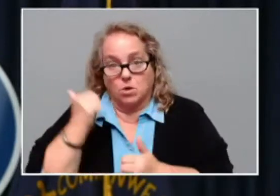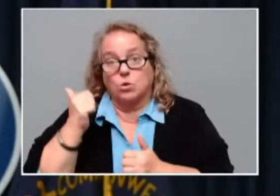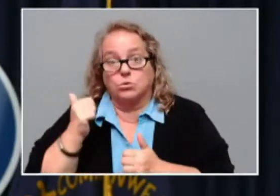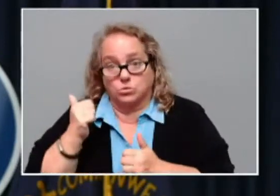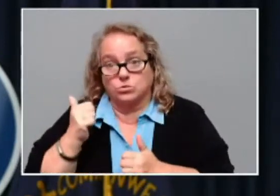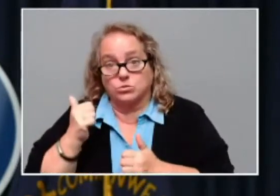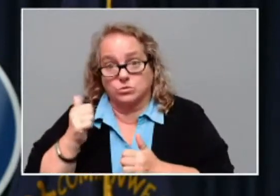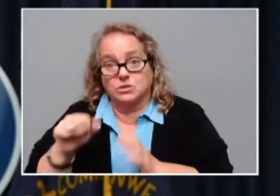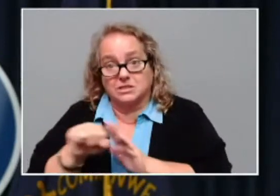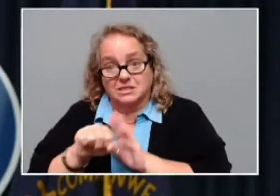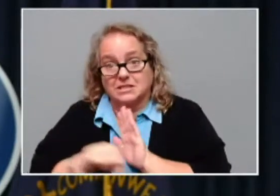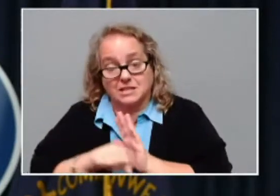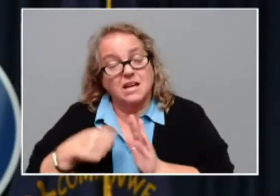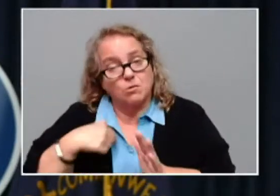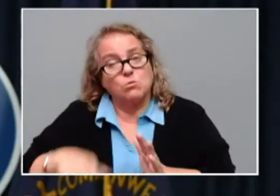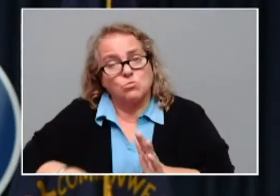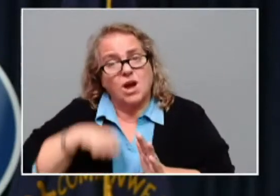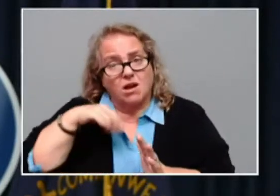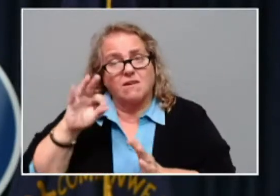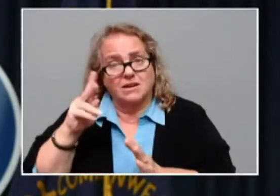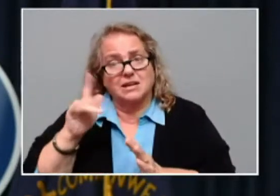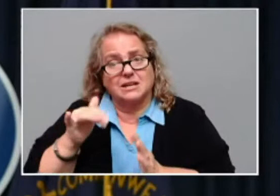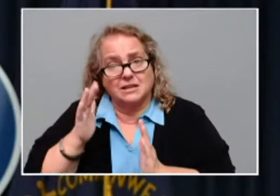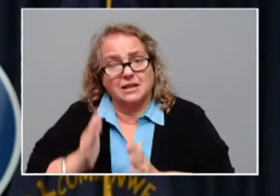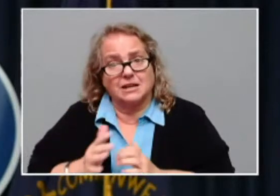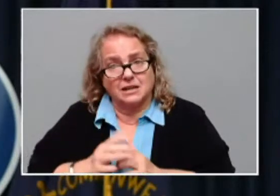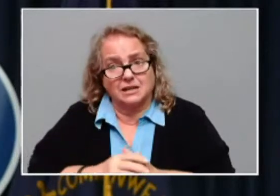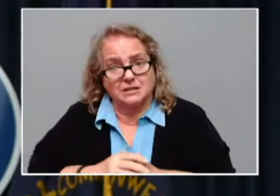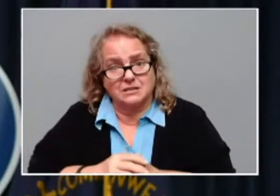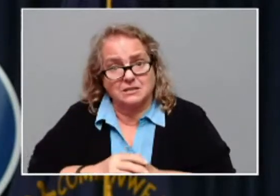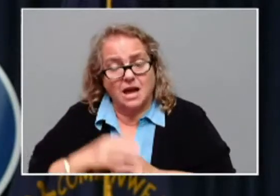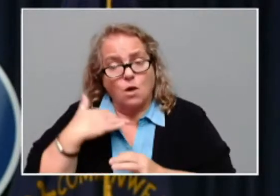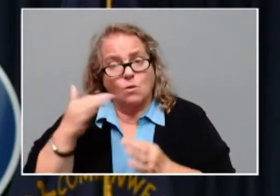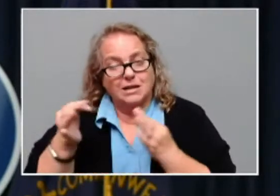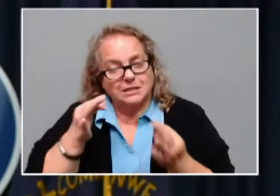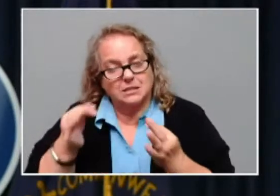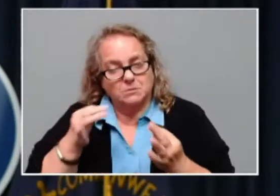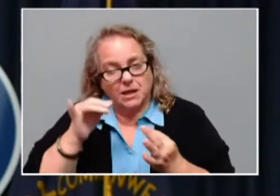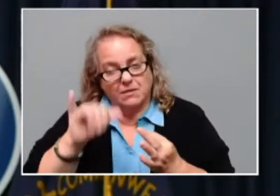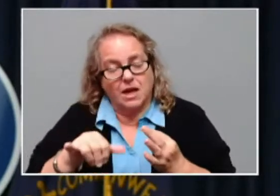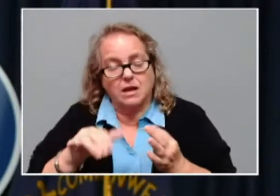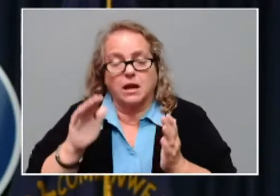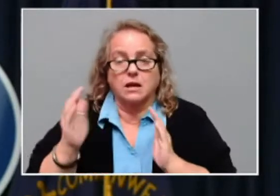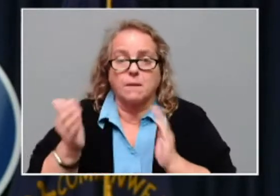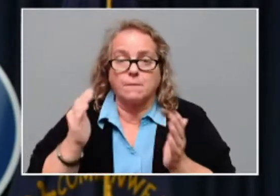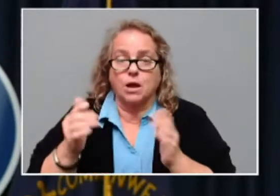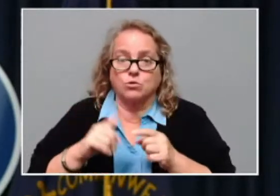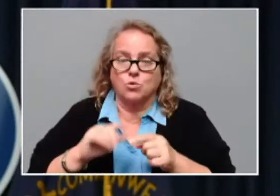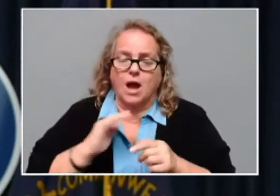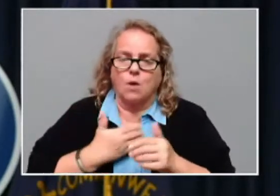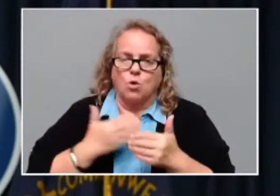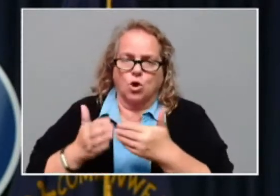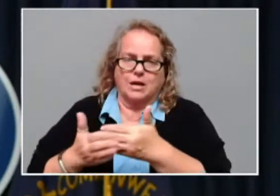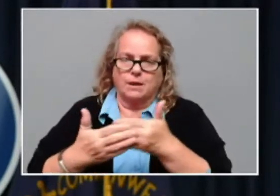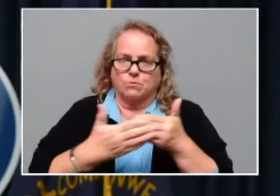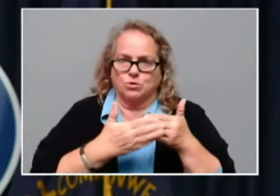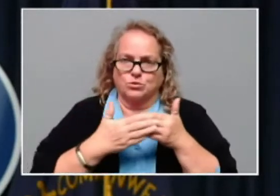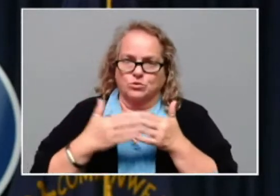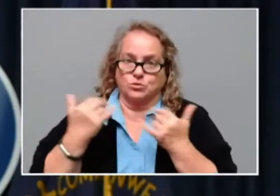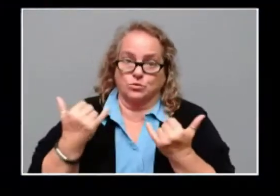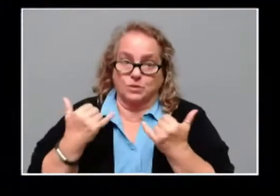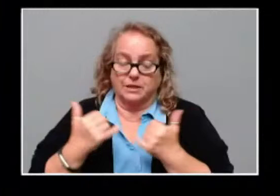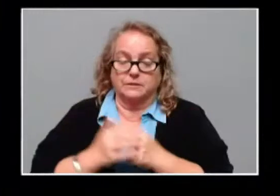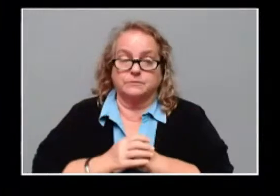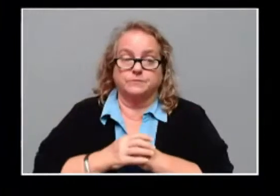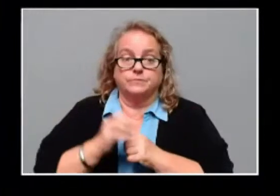and their efforts. I wanted to put that into context compared to our neighbors today. So this is